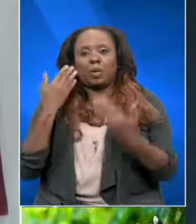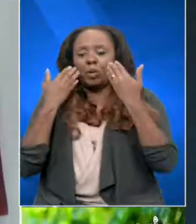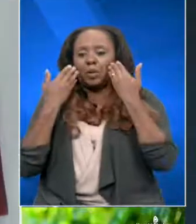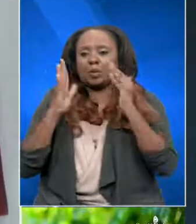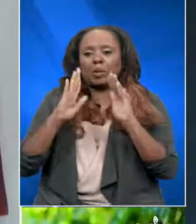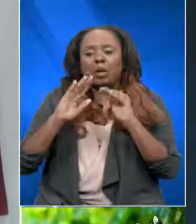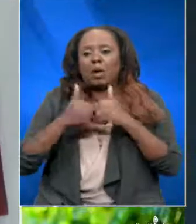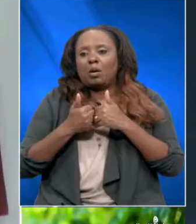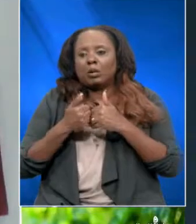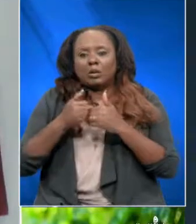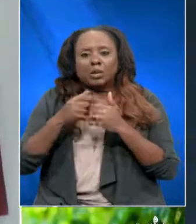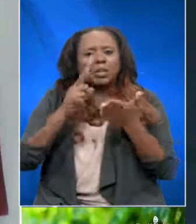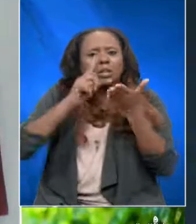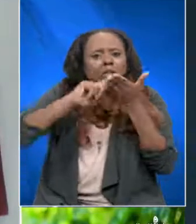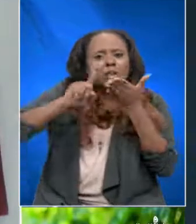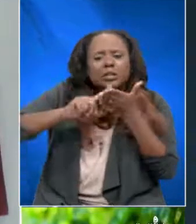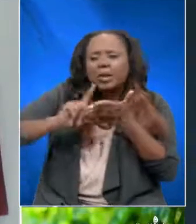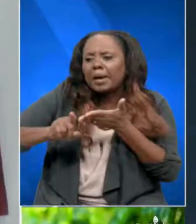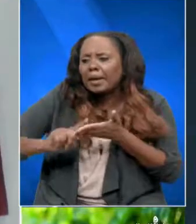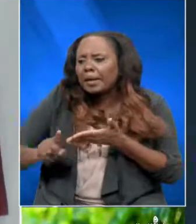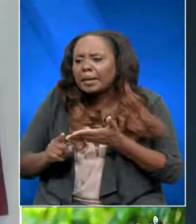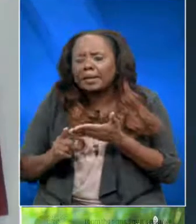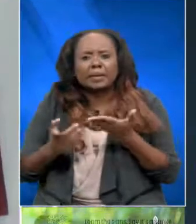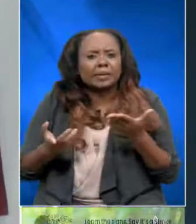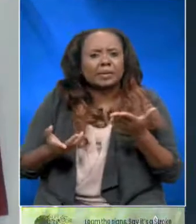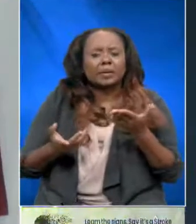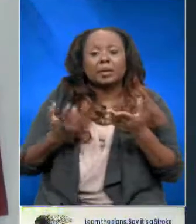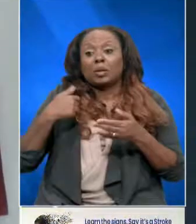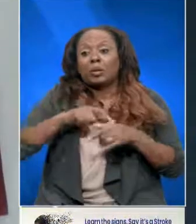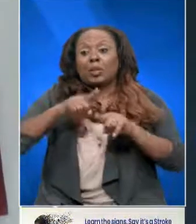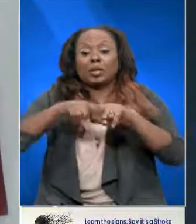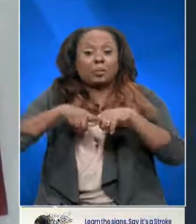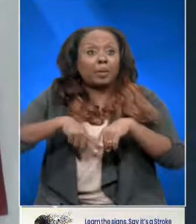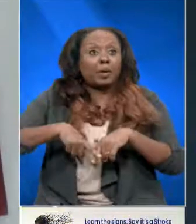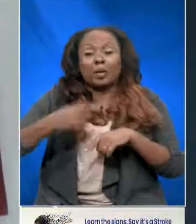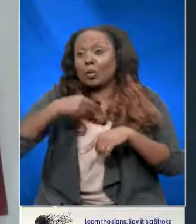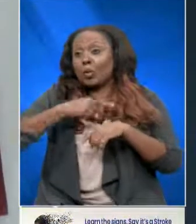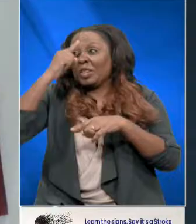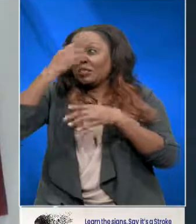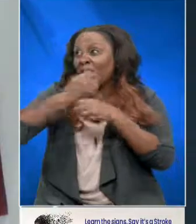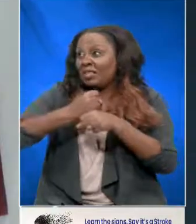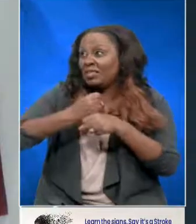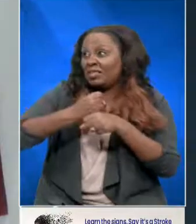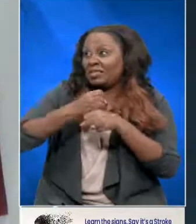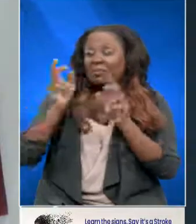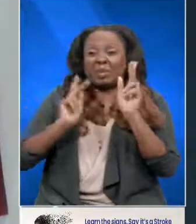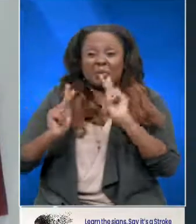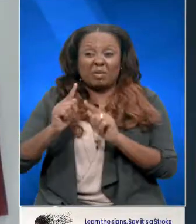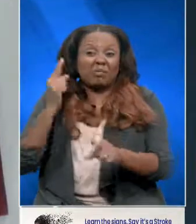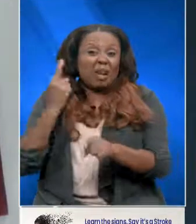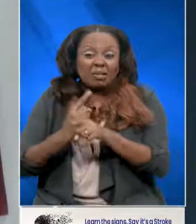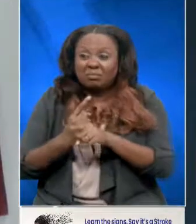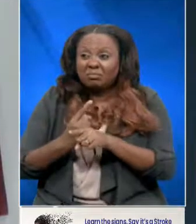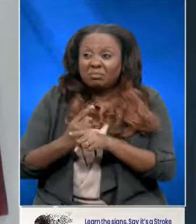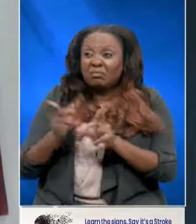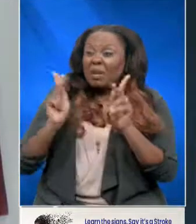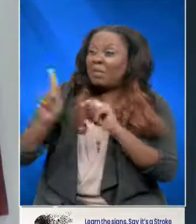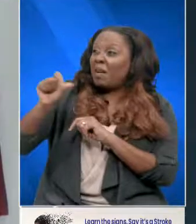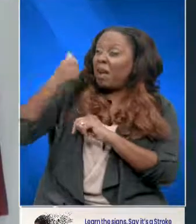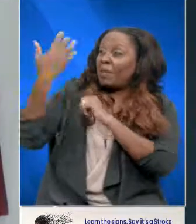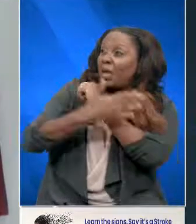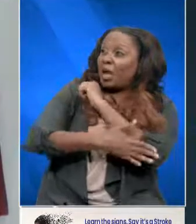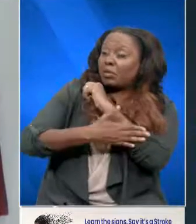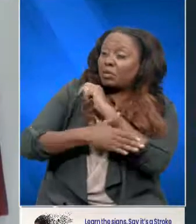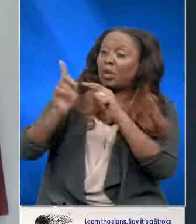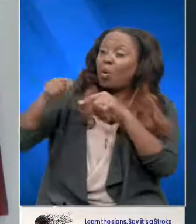It's with our imported products, so we are depending and we are trusting on those overseas or wherever the